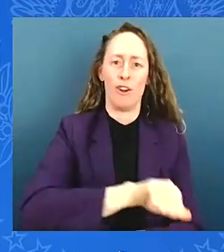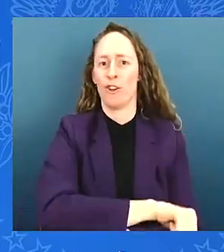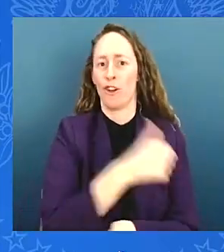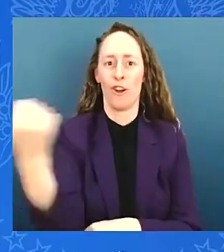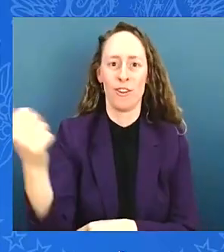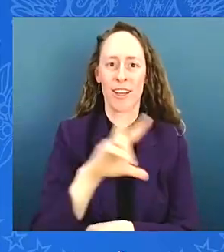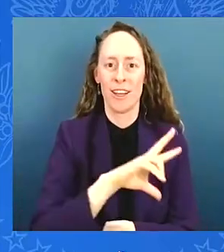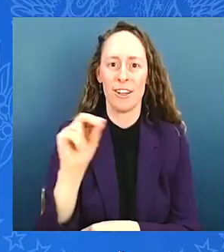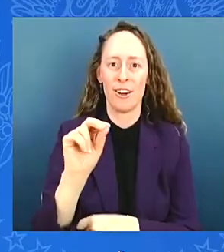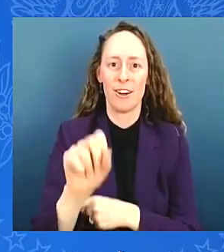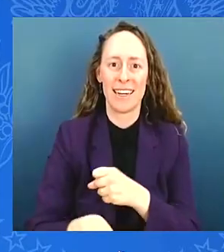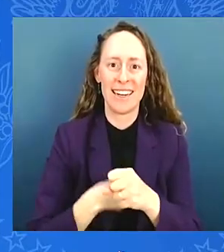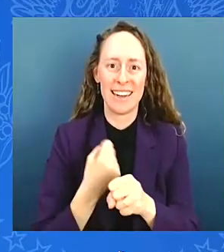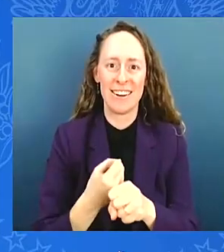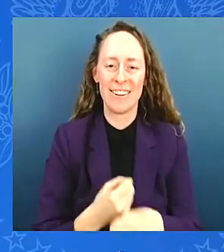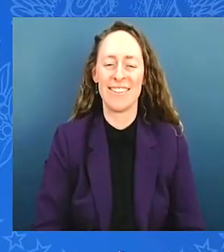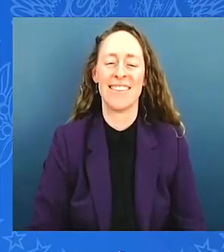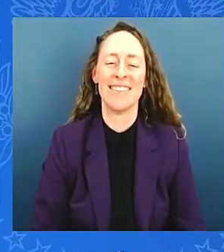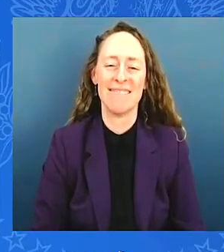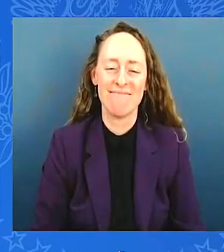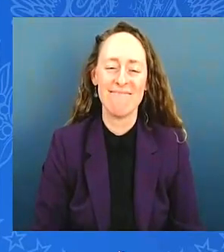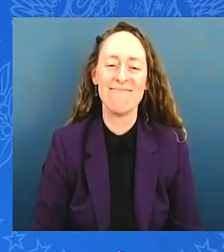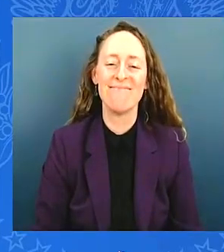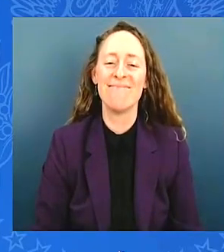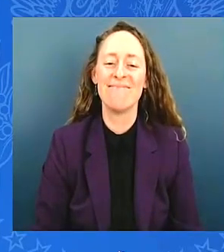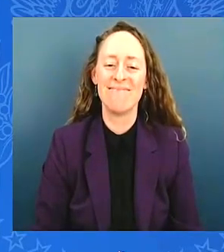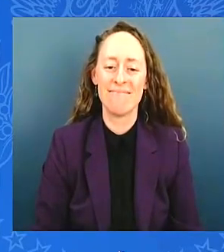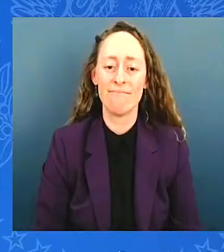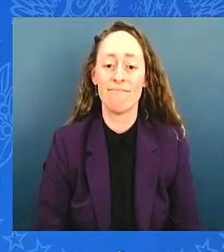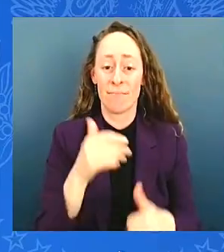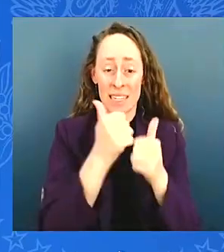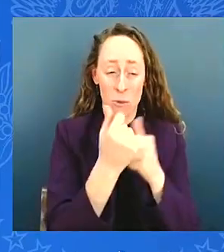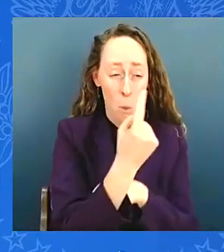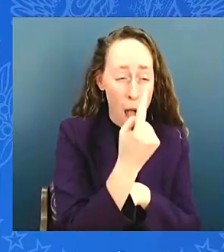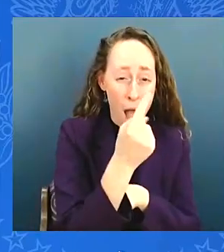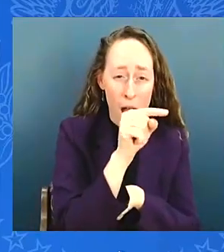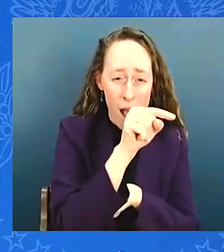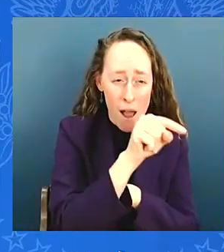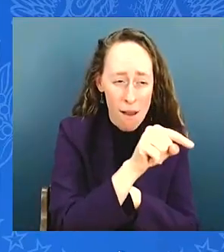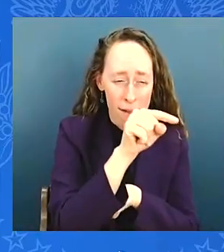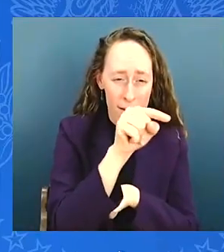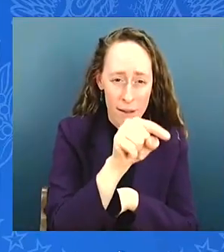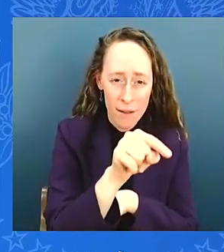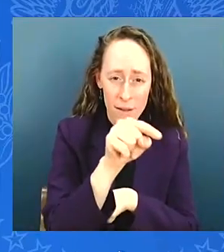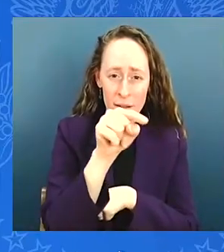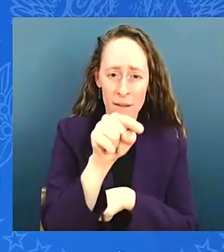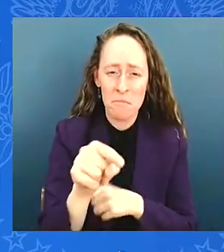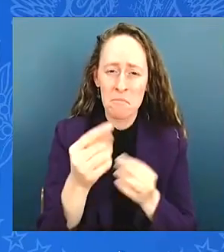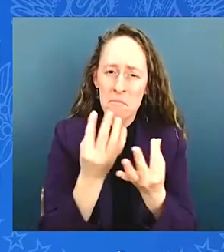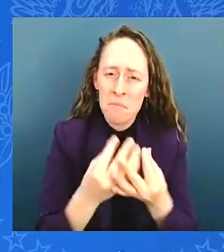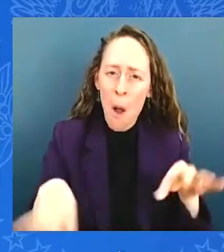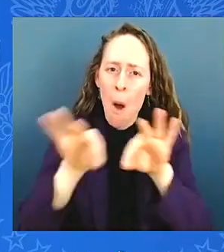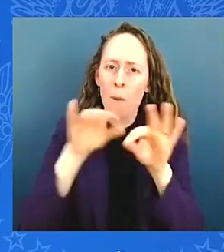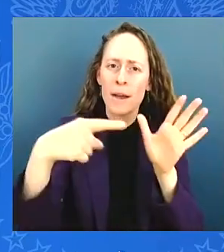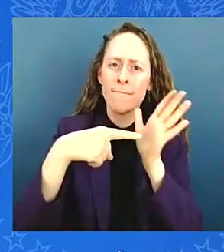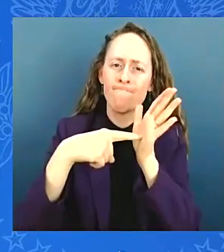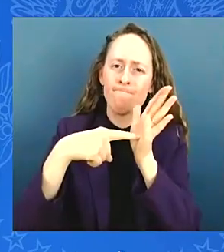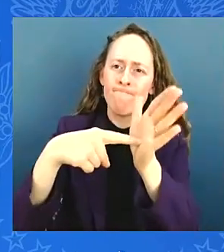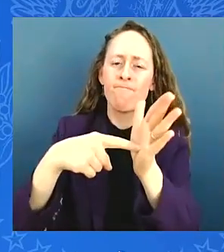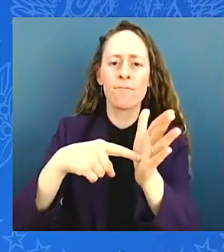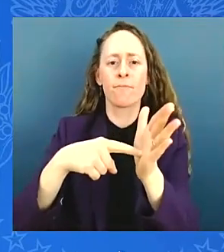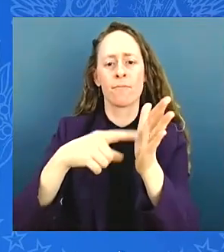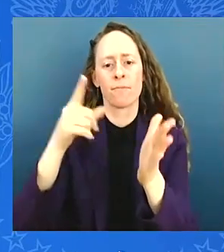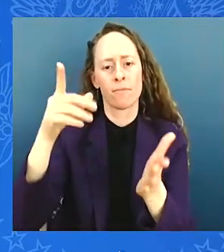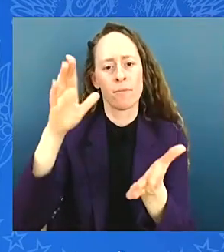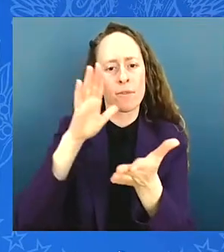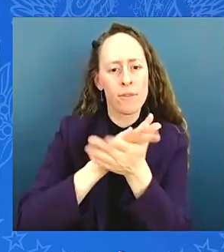Every single one of you embodies the possibilities of your school, your state, and this great nation. So congratulations to